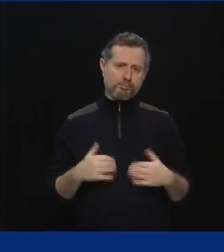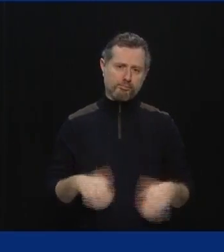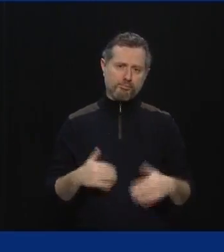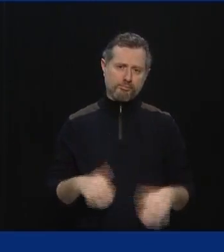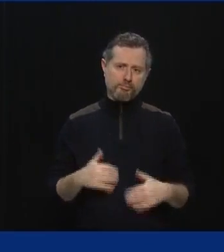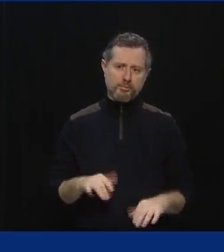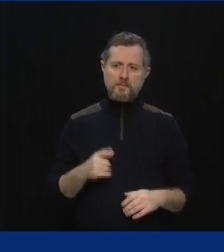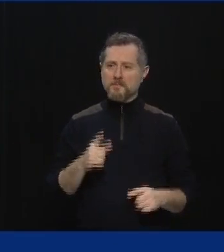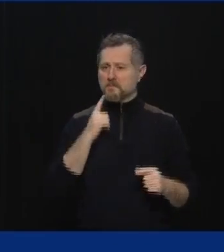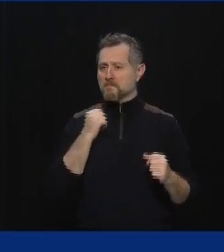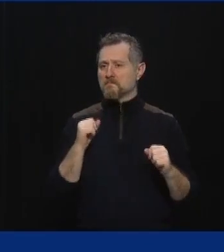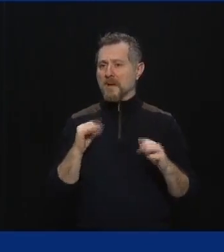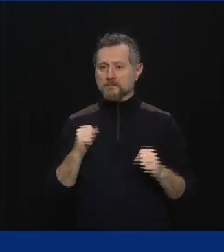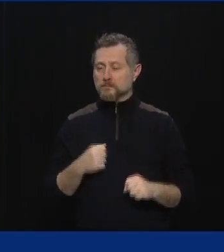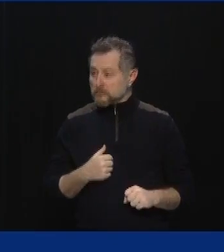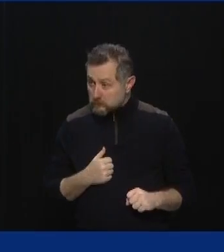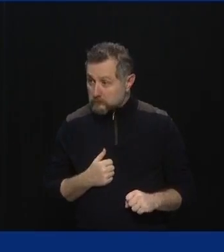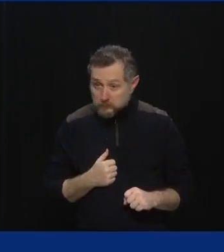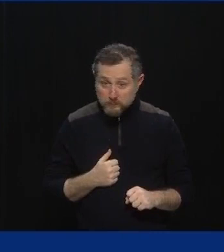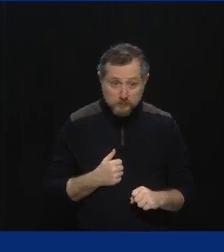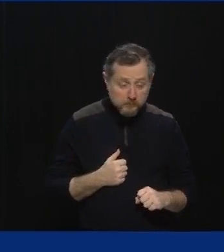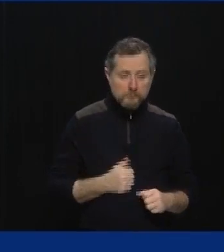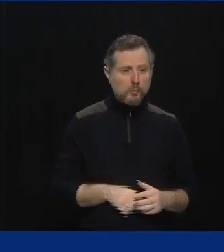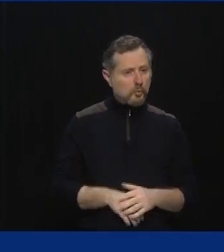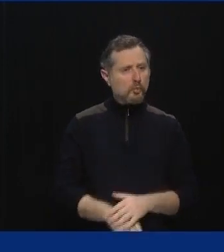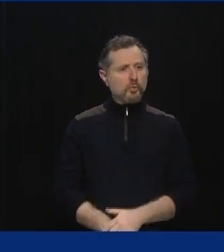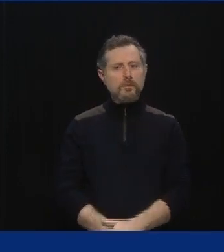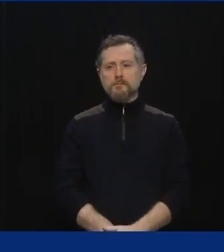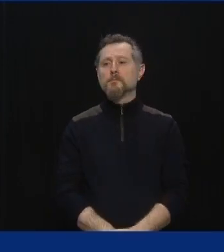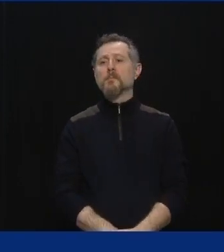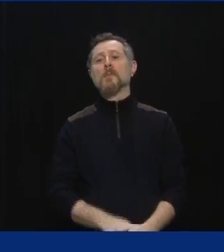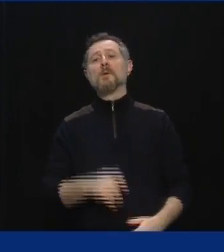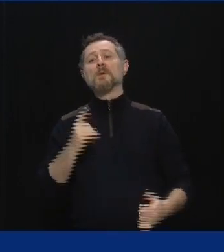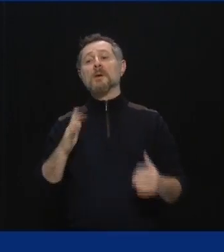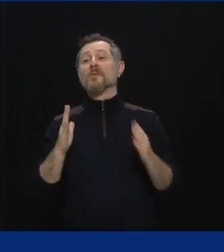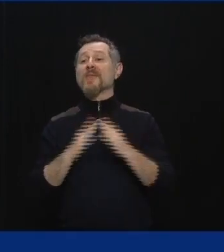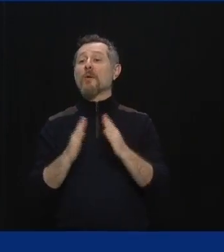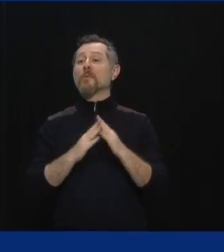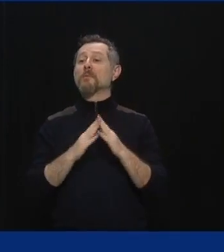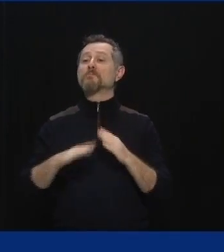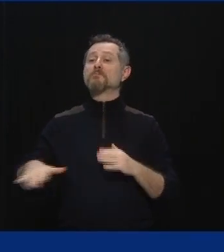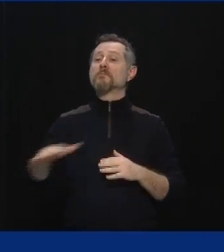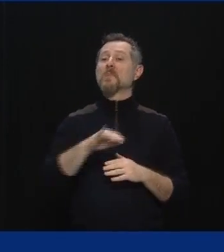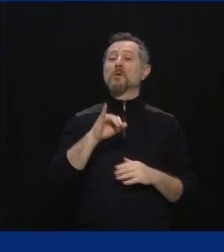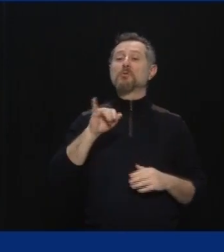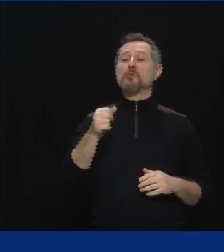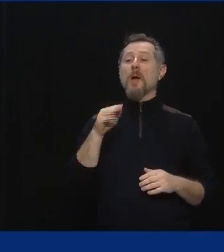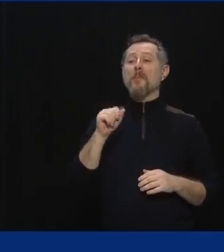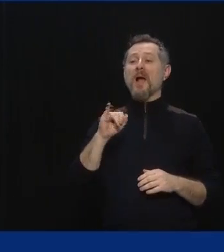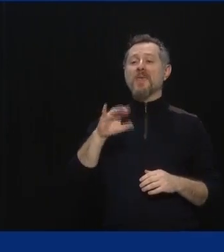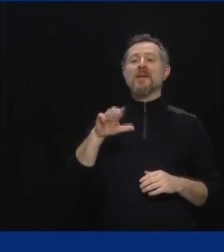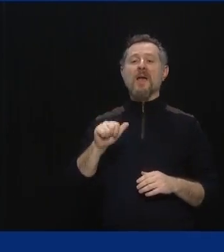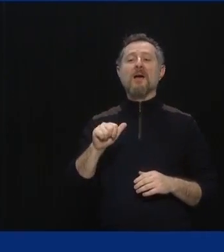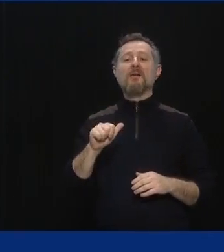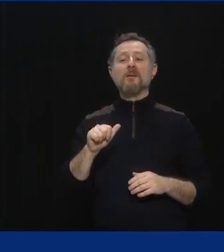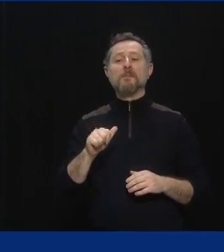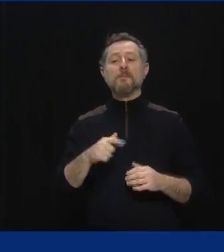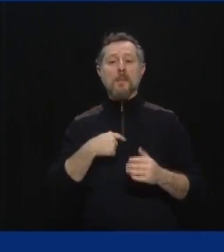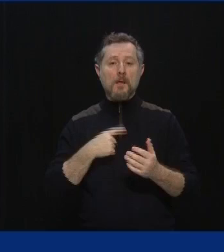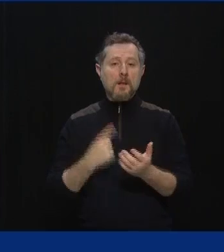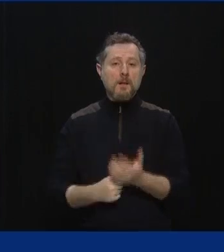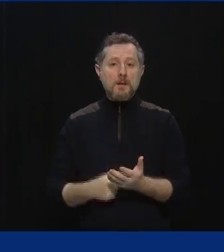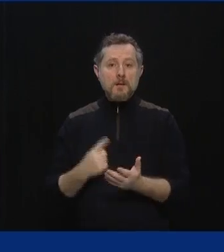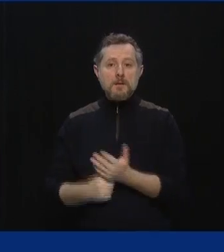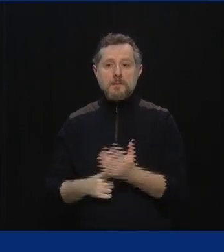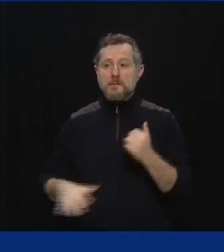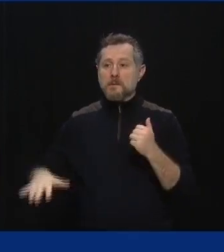are amazing. We had dreams for a long time in downtown Jamaica. Hope turned those dreams